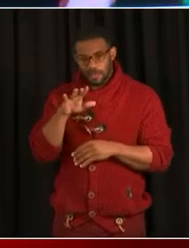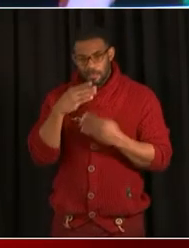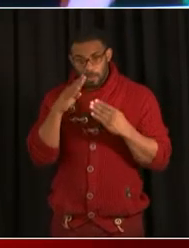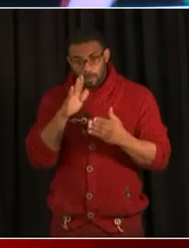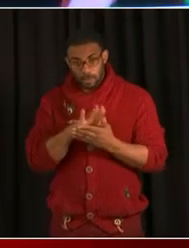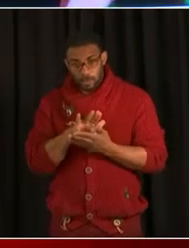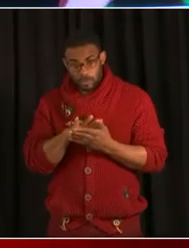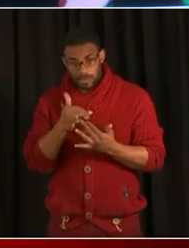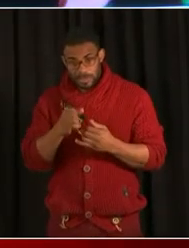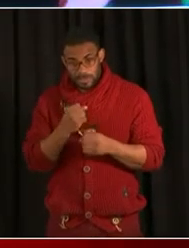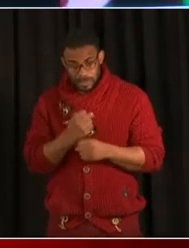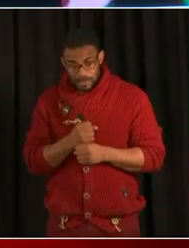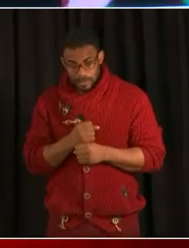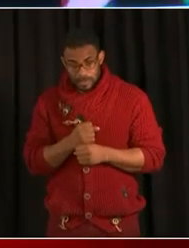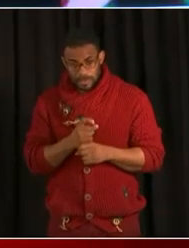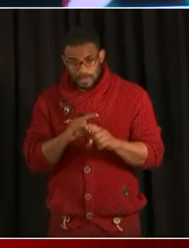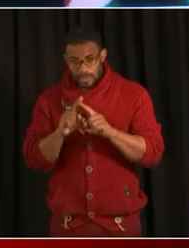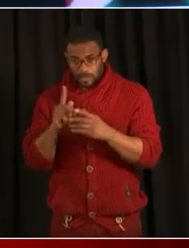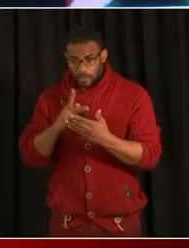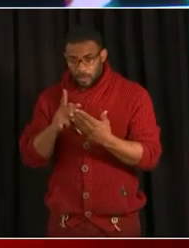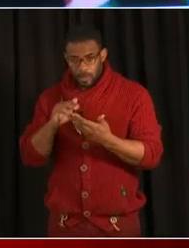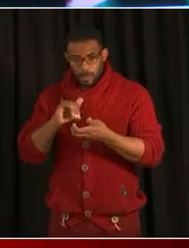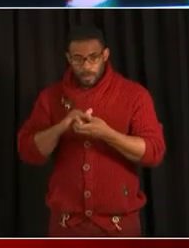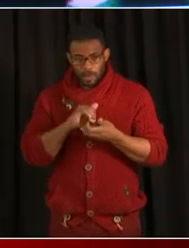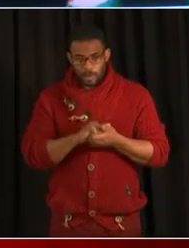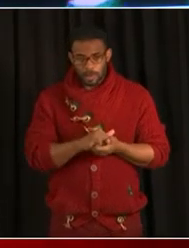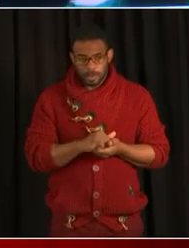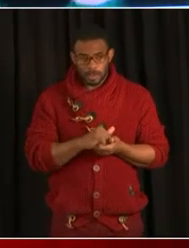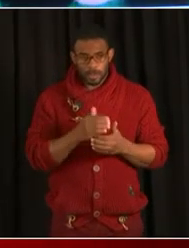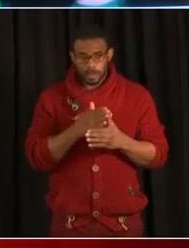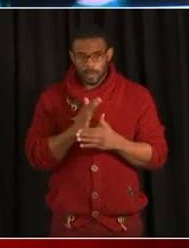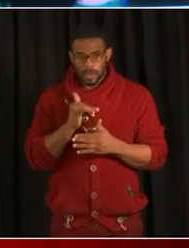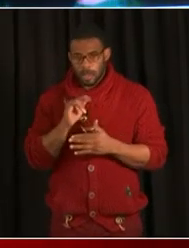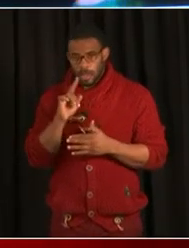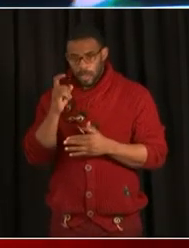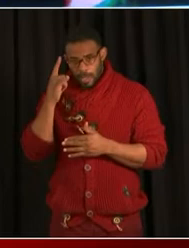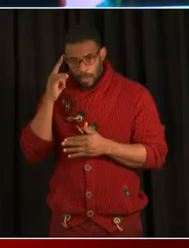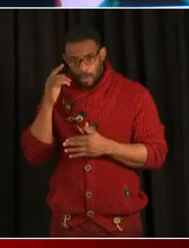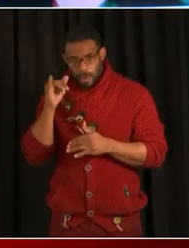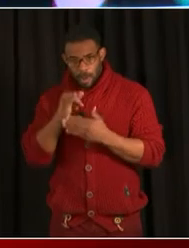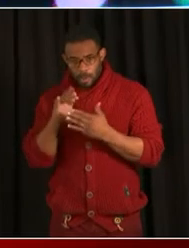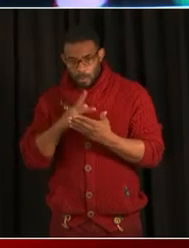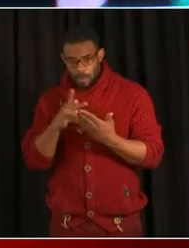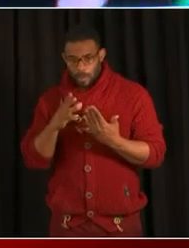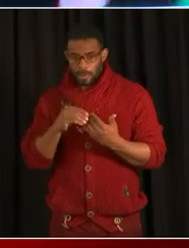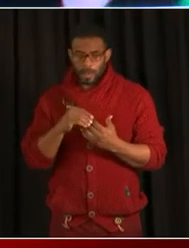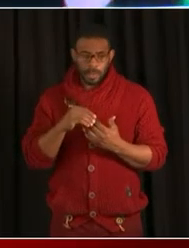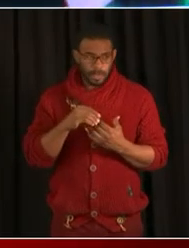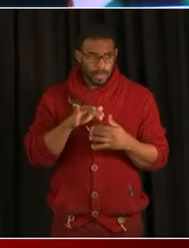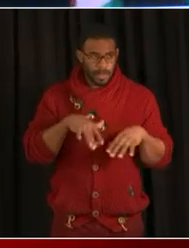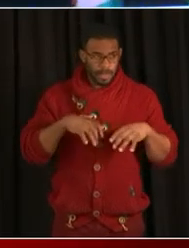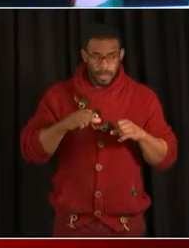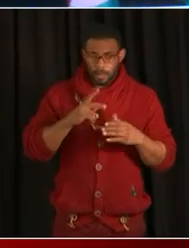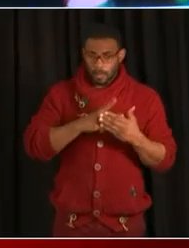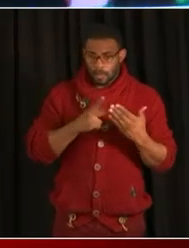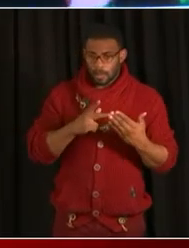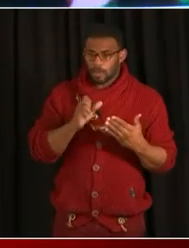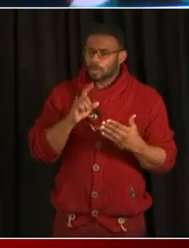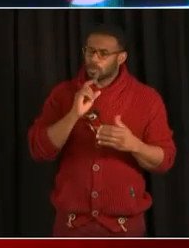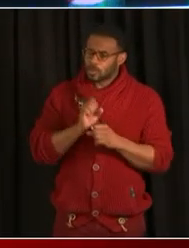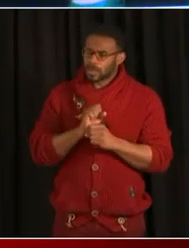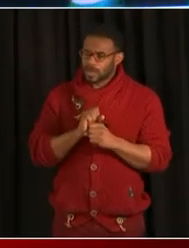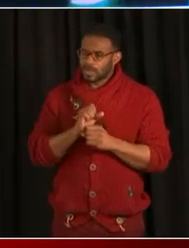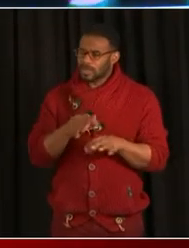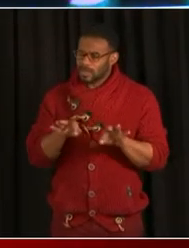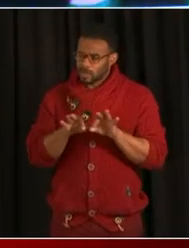85 public schools this year, different program partnerships between our Capital Arts program and Embassy Adoption program. So it